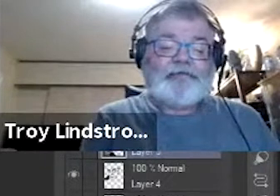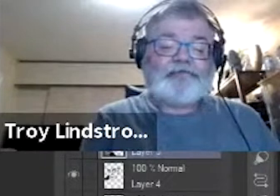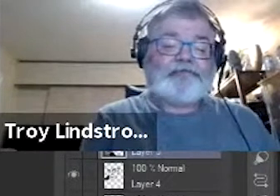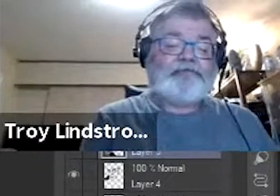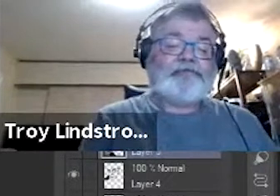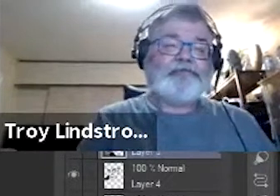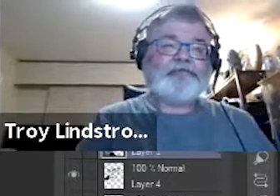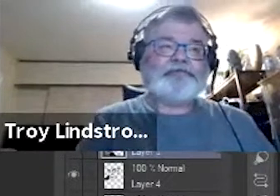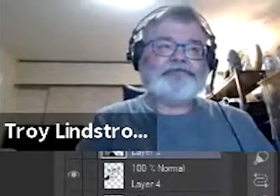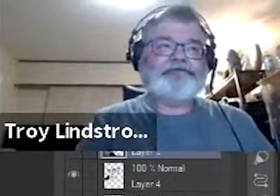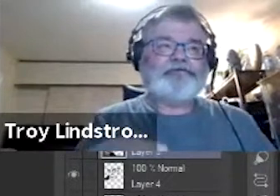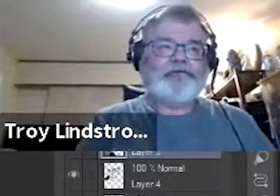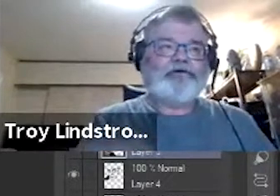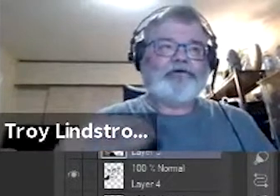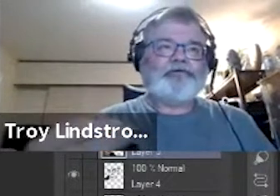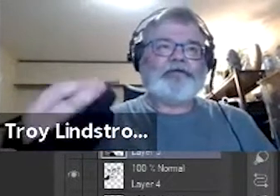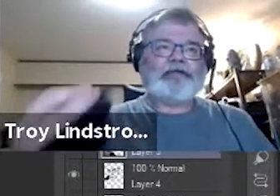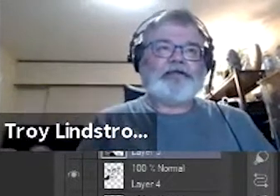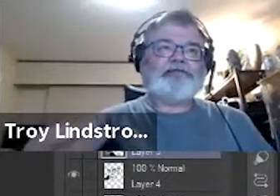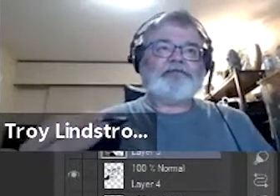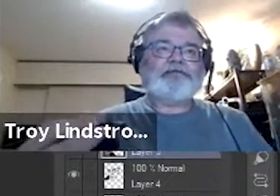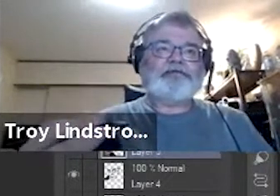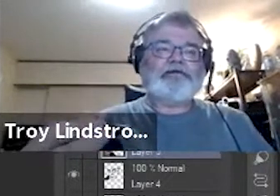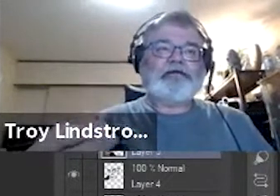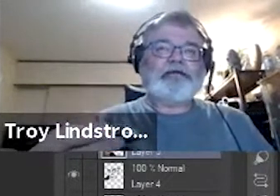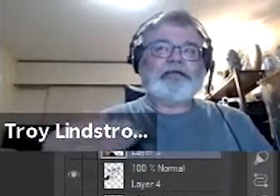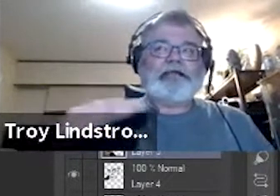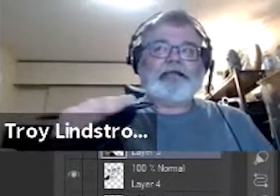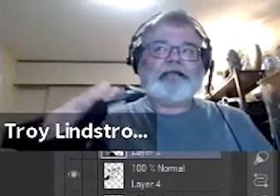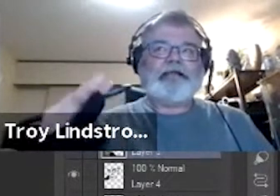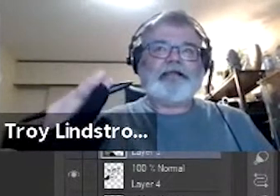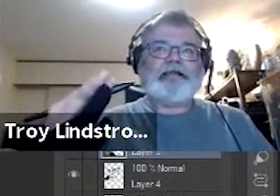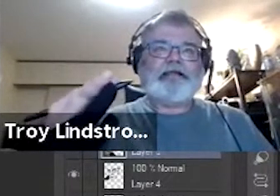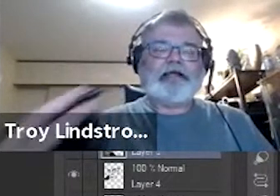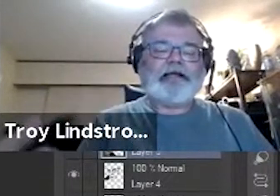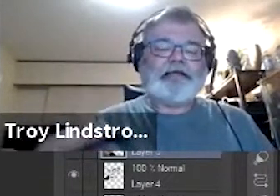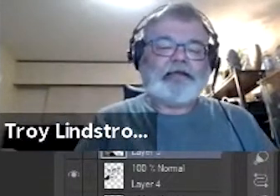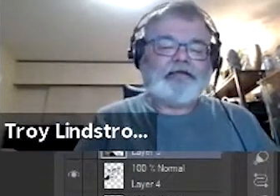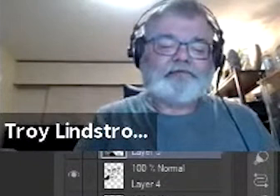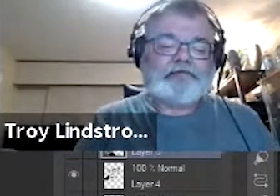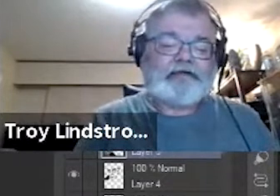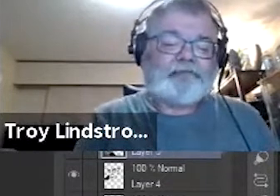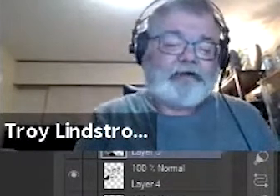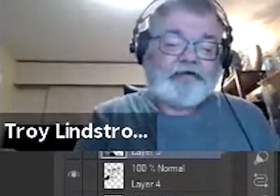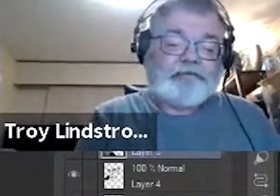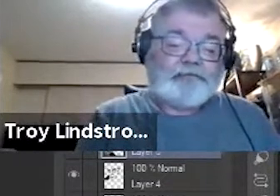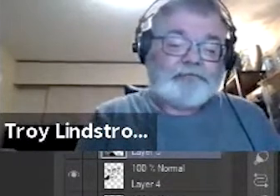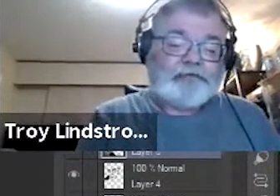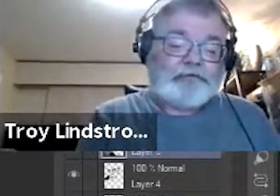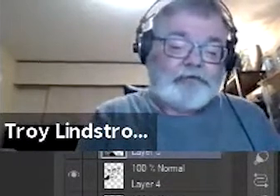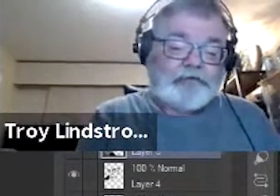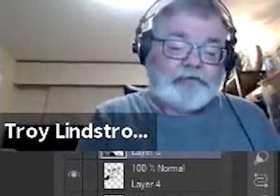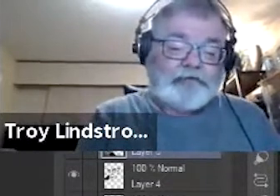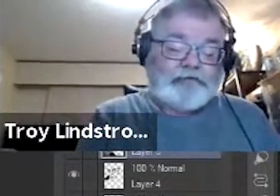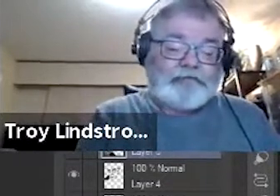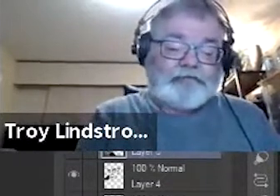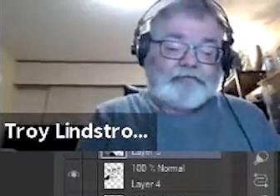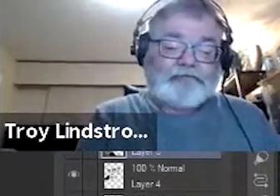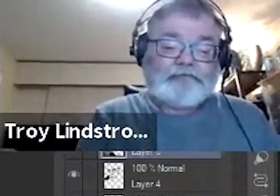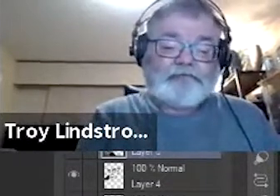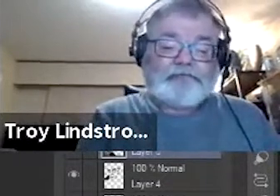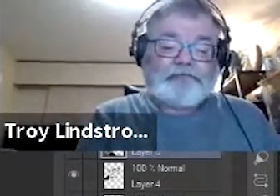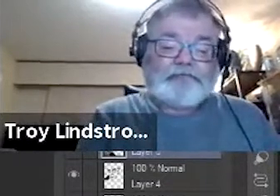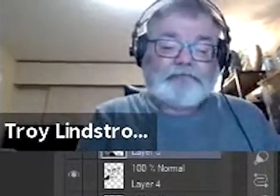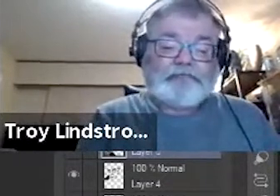I've been able to do more doing this than anything else that I've done.